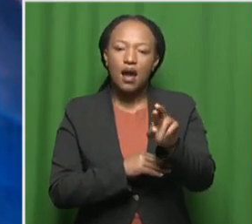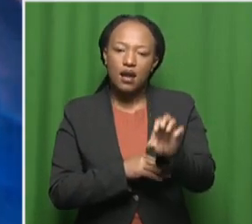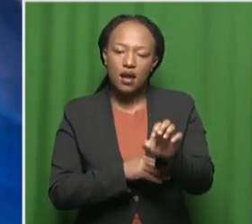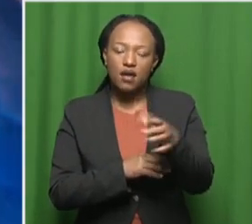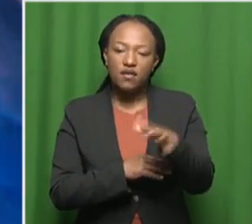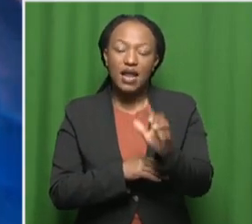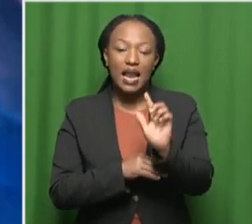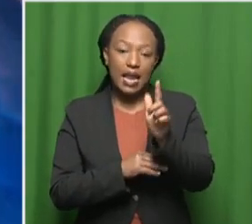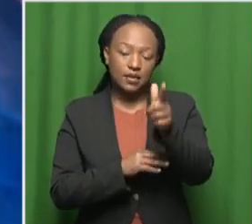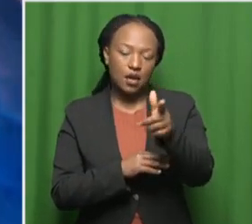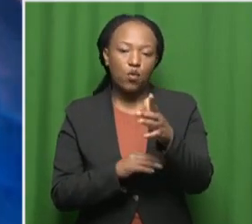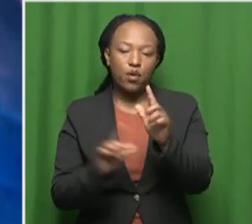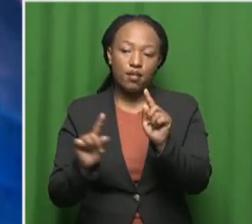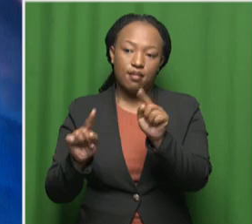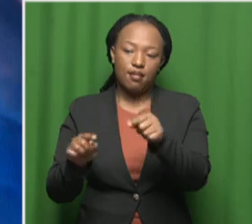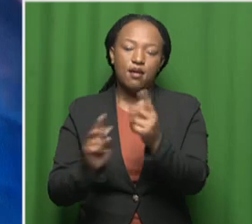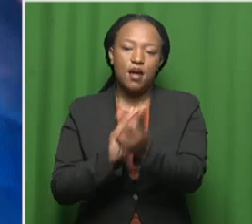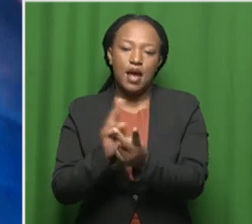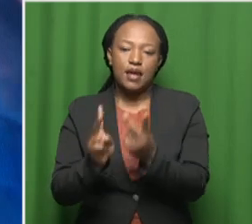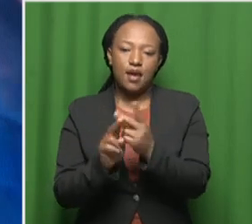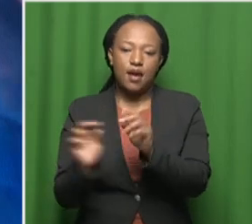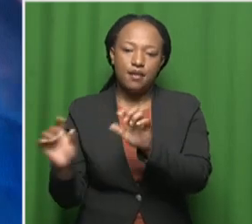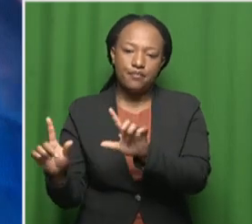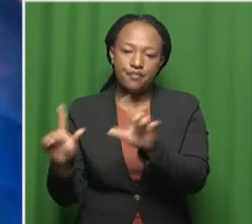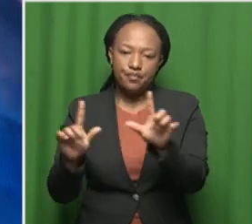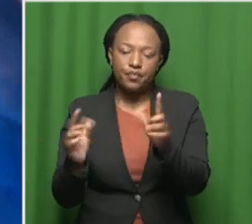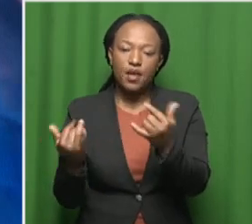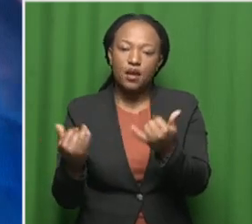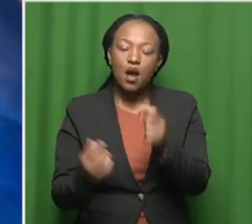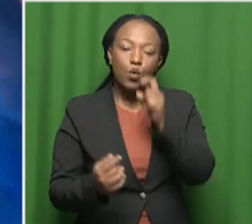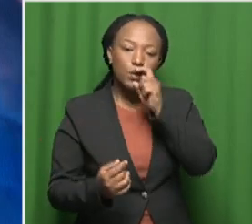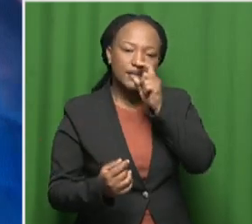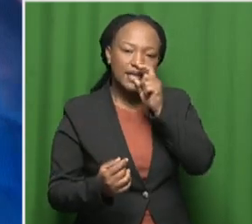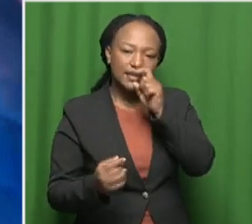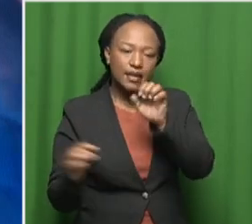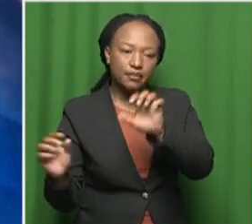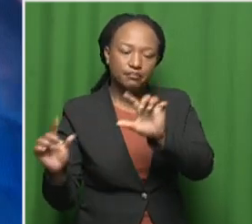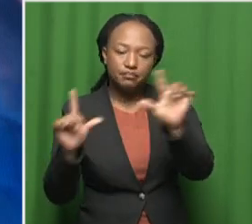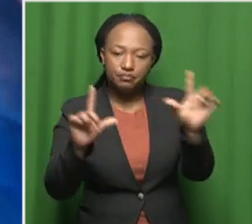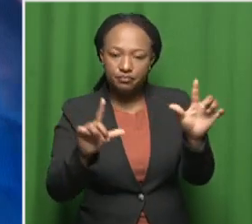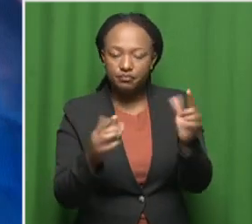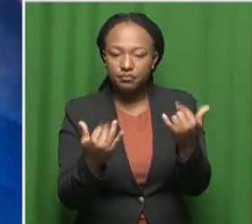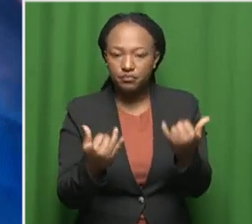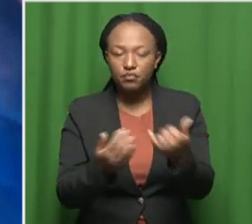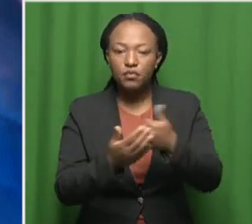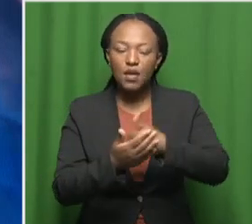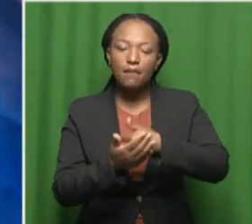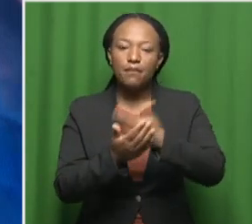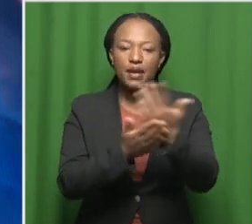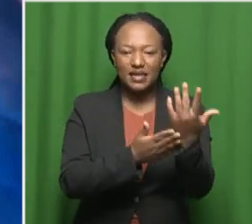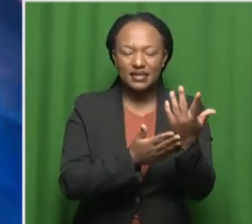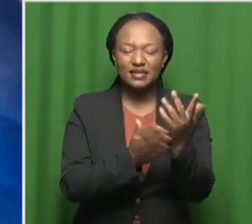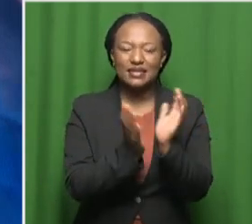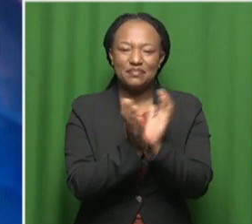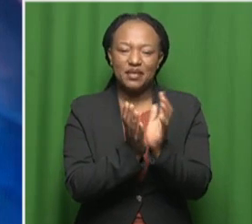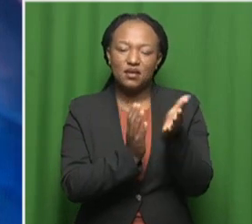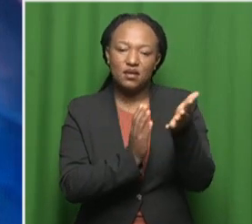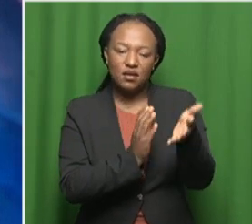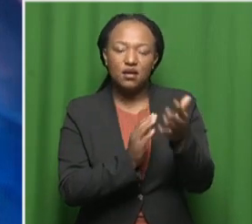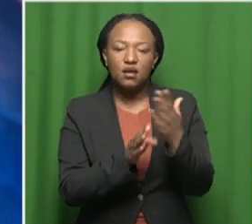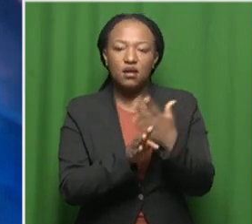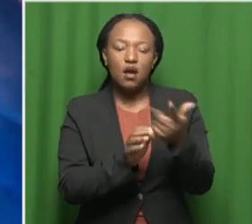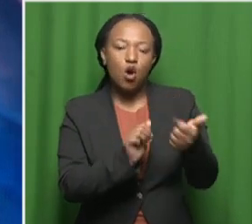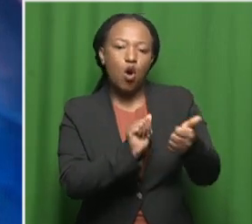to him a little later on. But we now cross back to Sandton, where the 15th BRICS Summit is currently underway, and we cross to my colleague